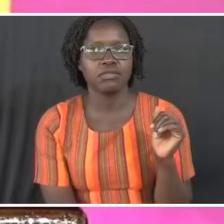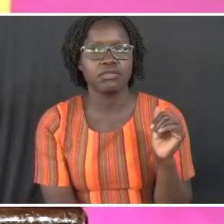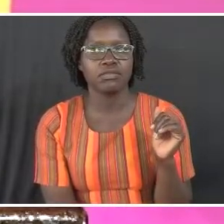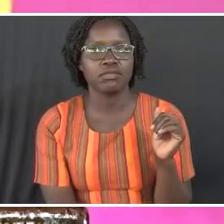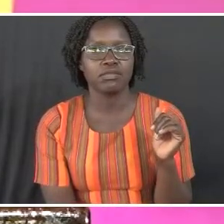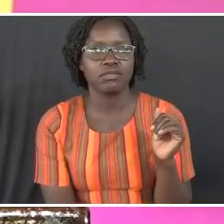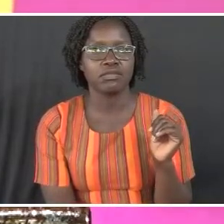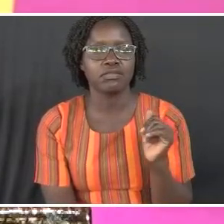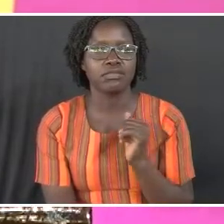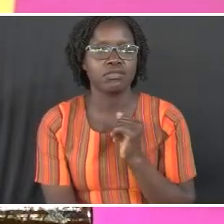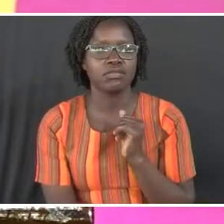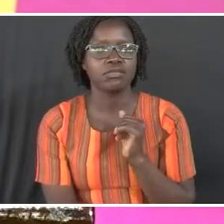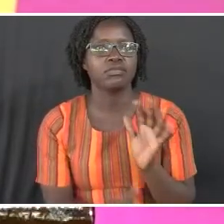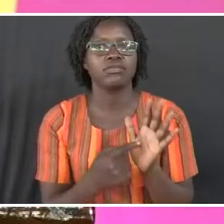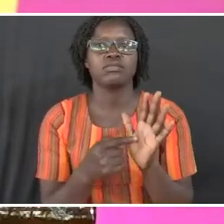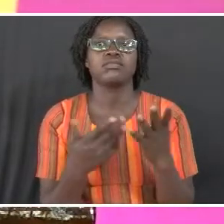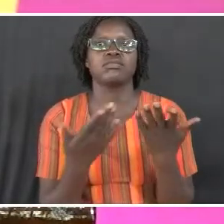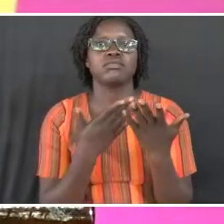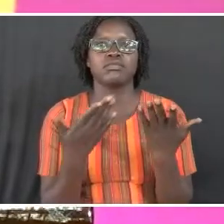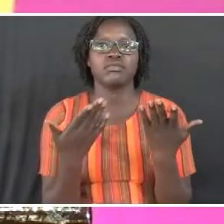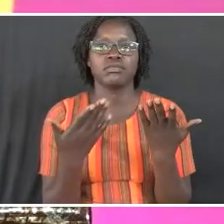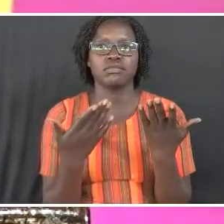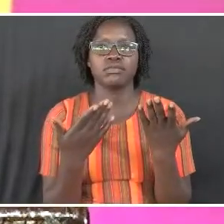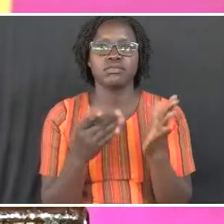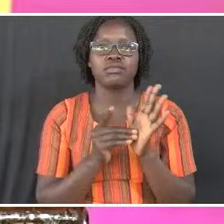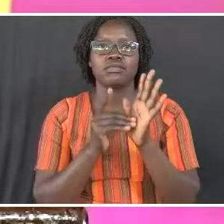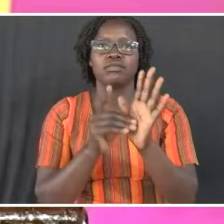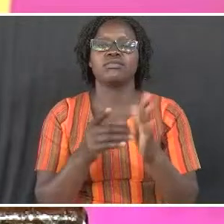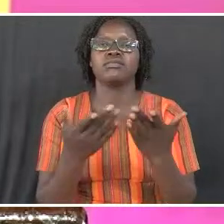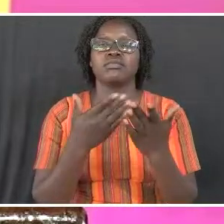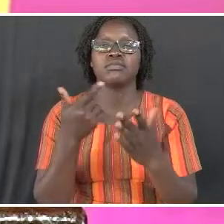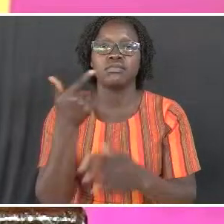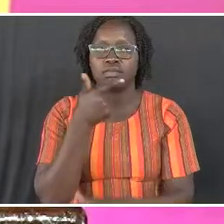So I'll just demonstrate how we are supposed to brush.